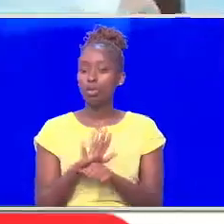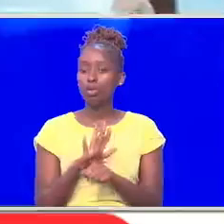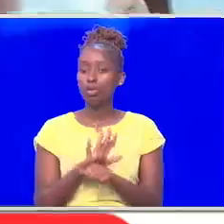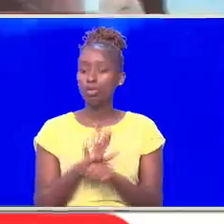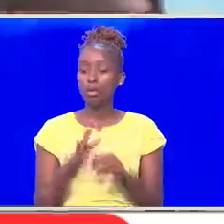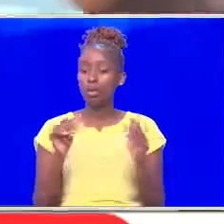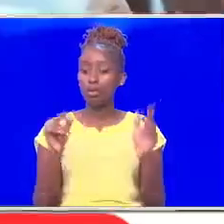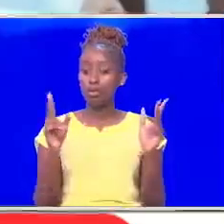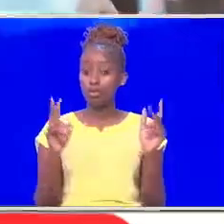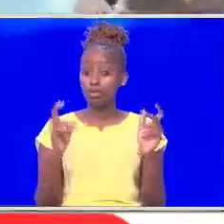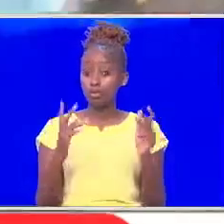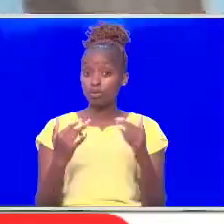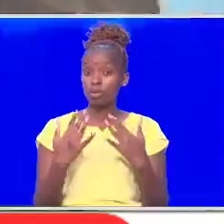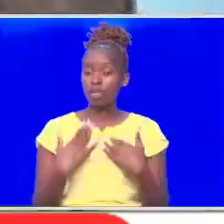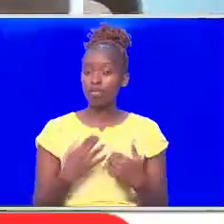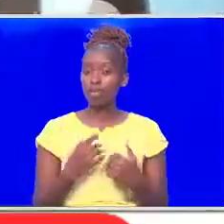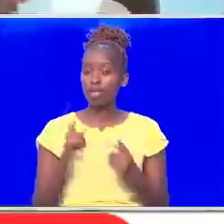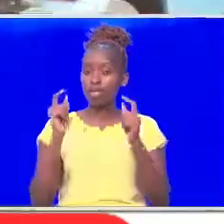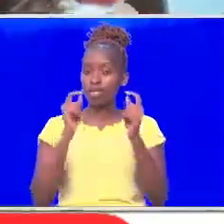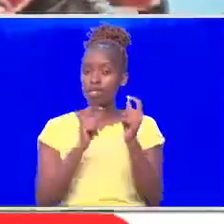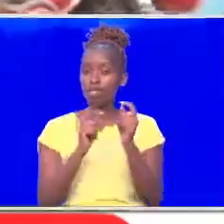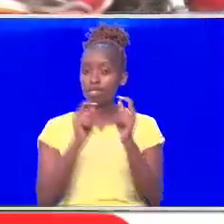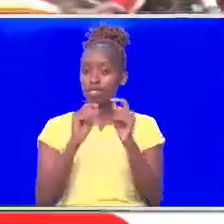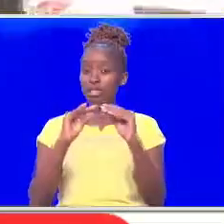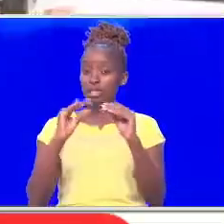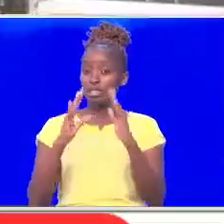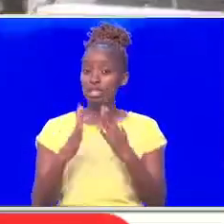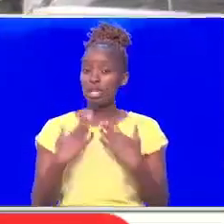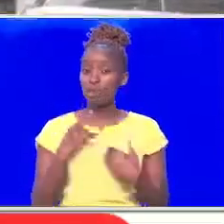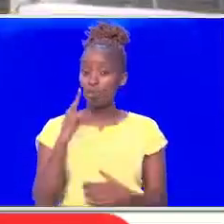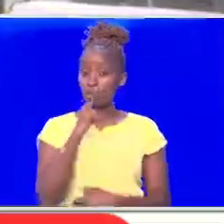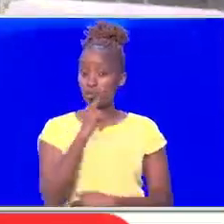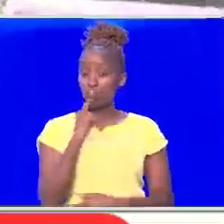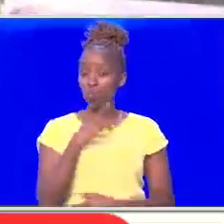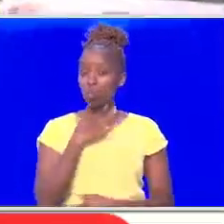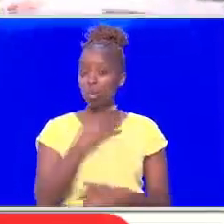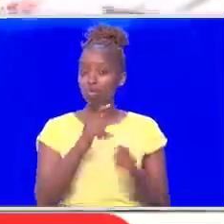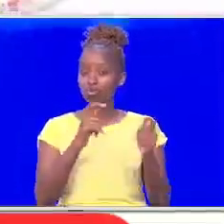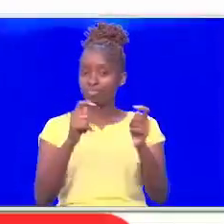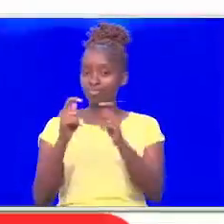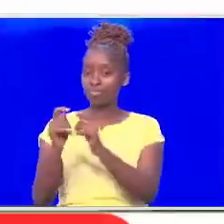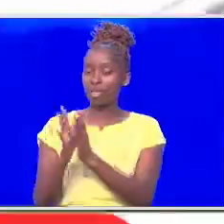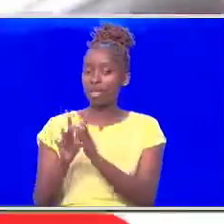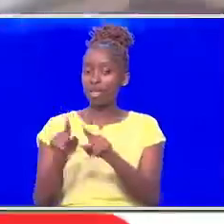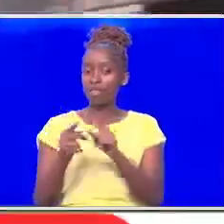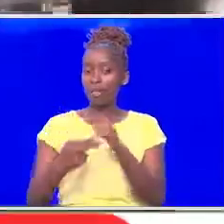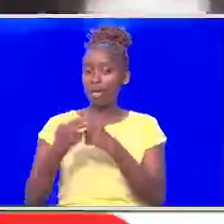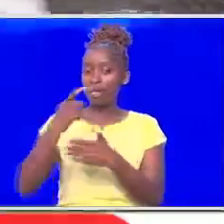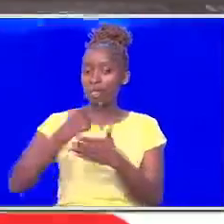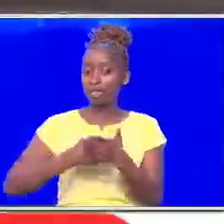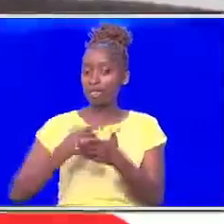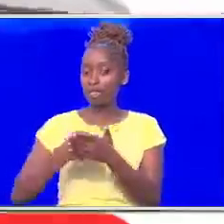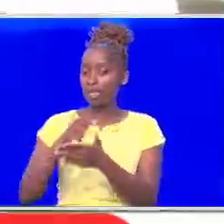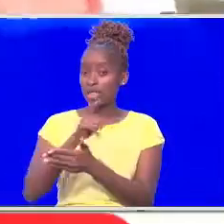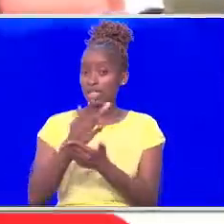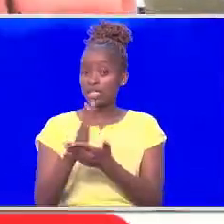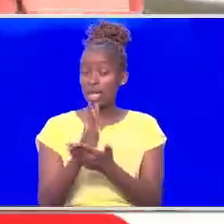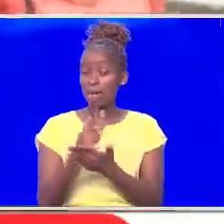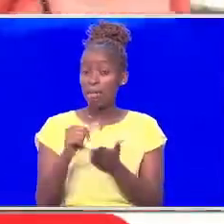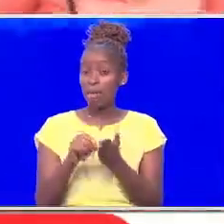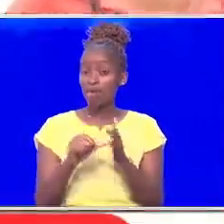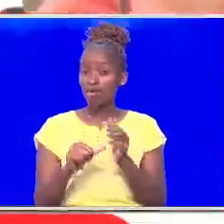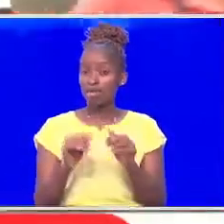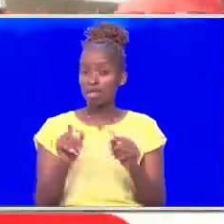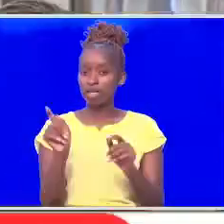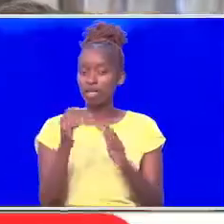day, teachers threatening to strike, the cost of living still being high, and high taxation are some of the issues Kenyans